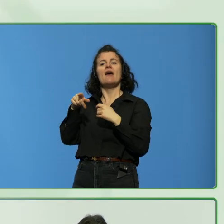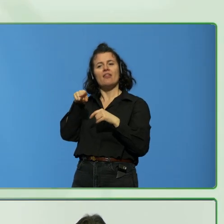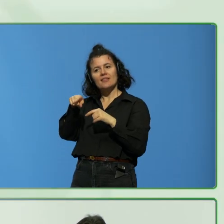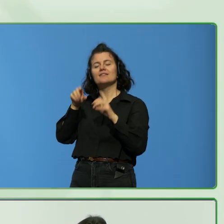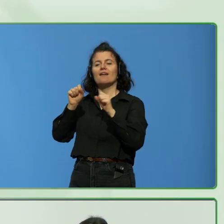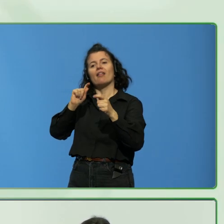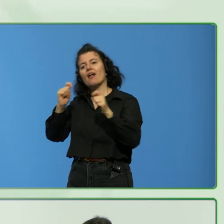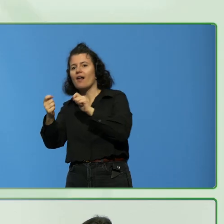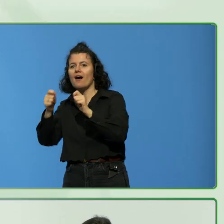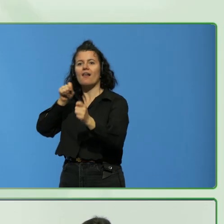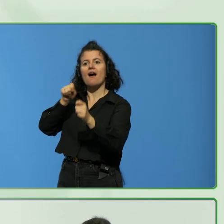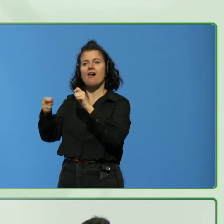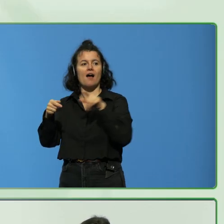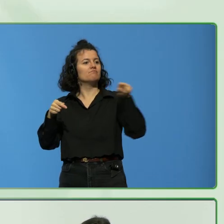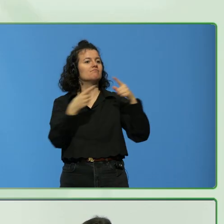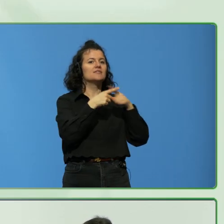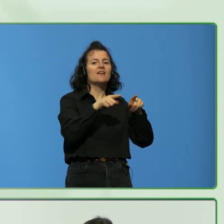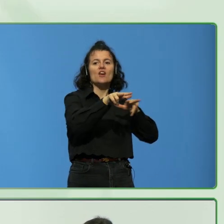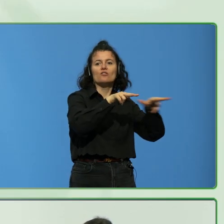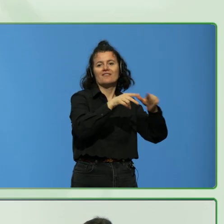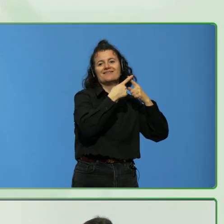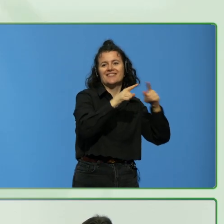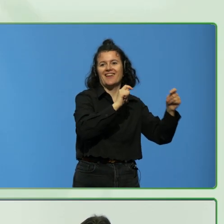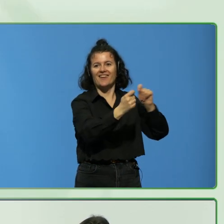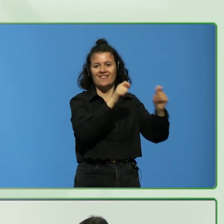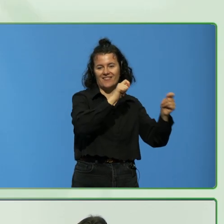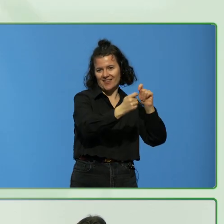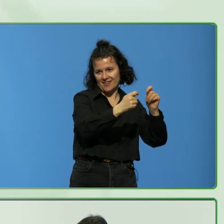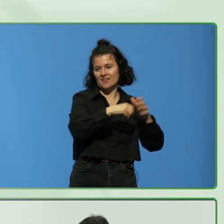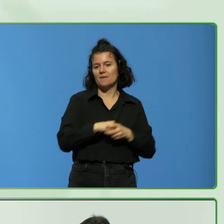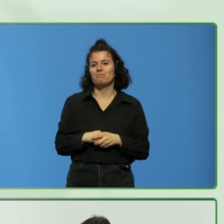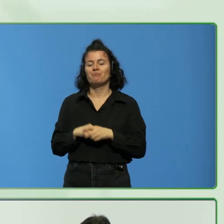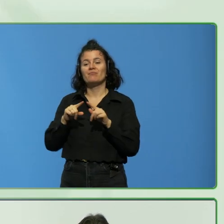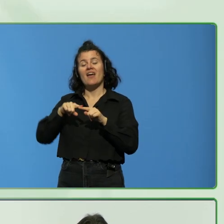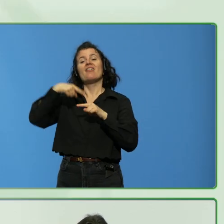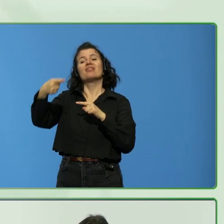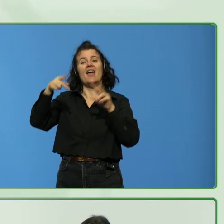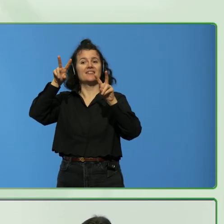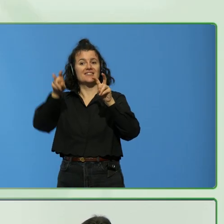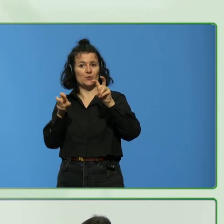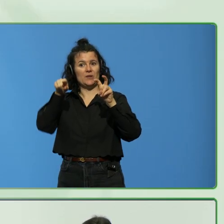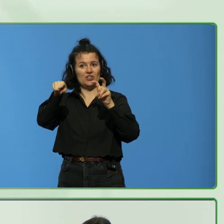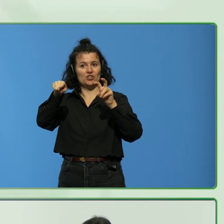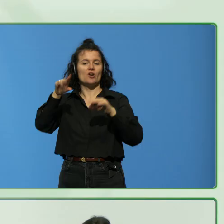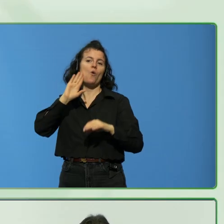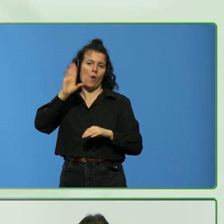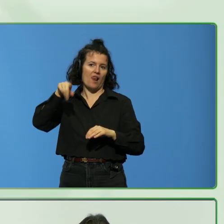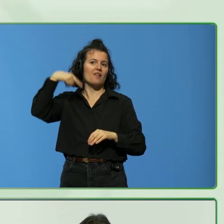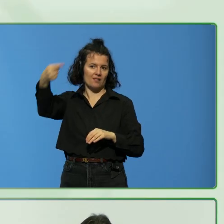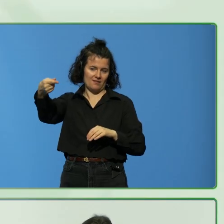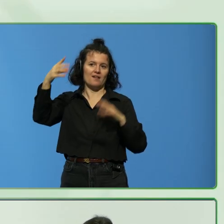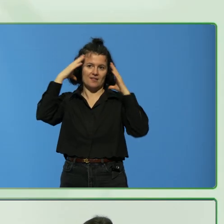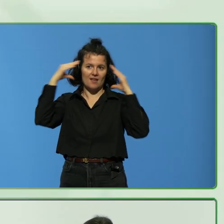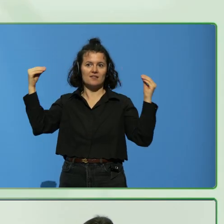The next step is clear. TwitchCon Europe 26 will take place again in the Netherlands.